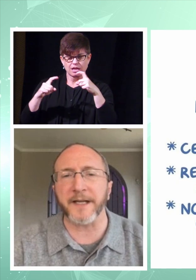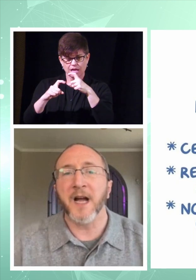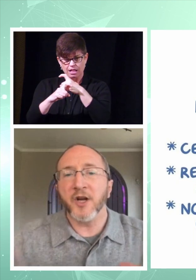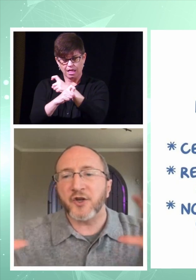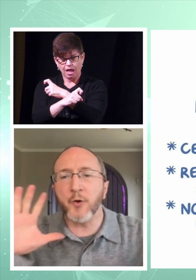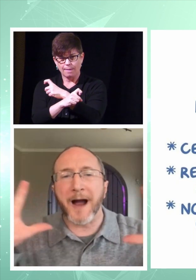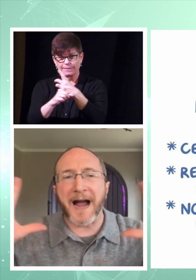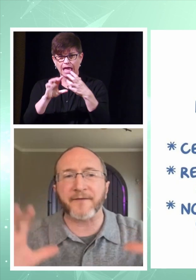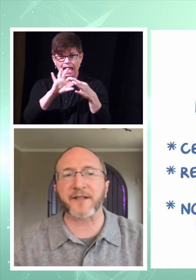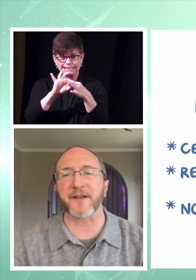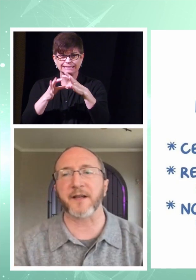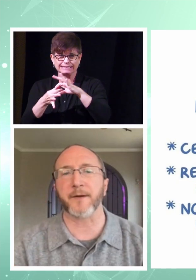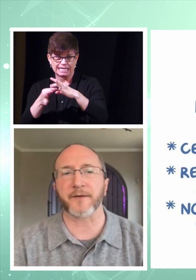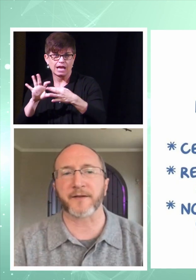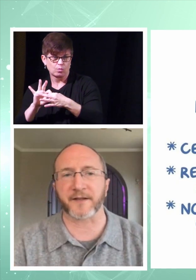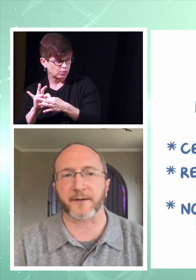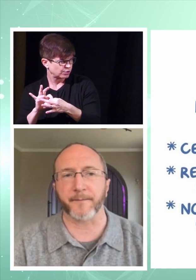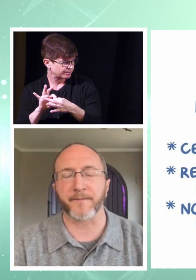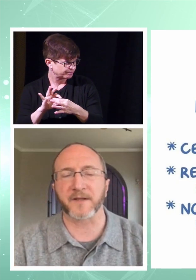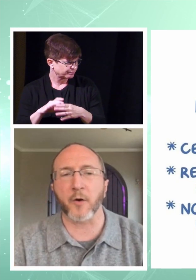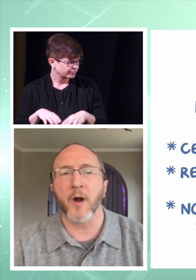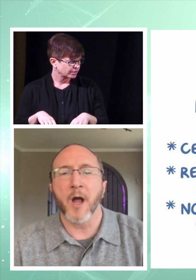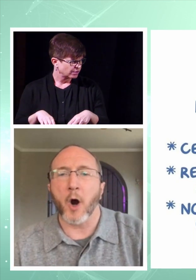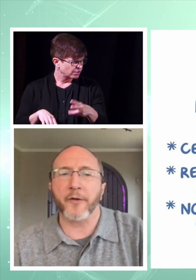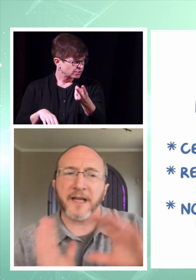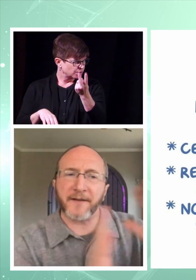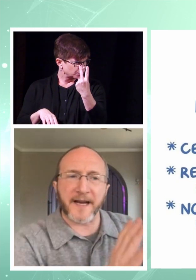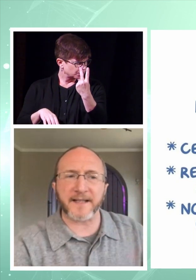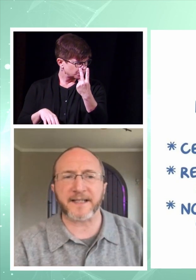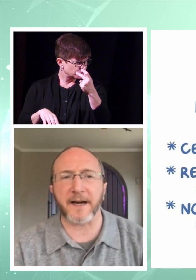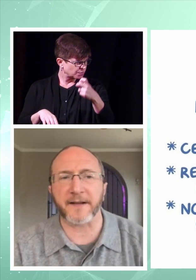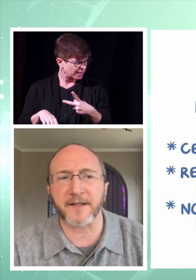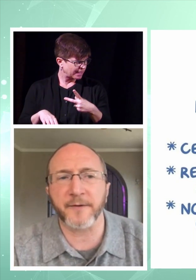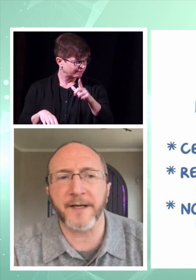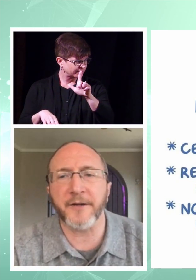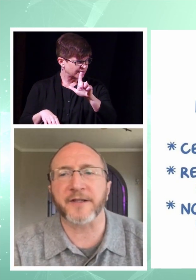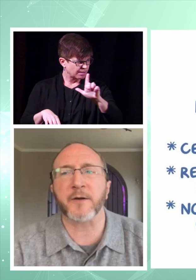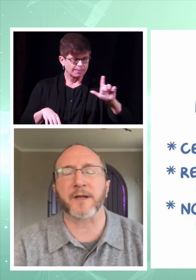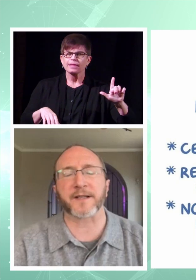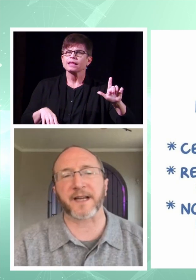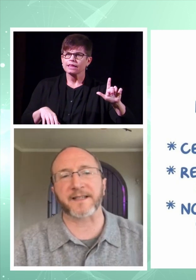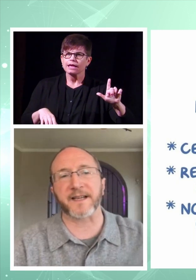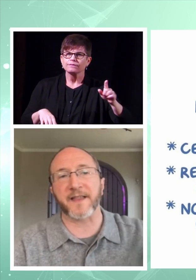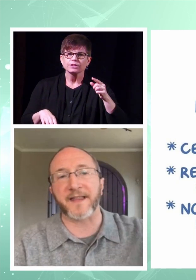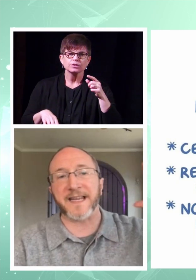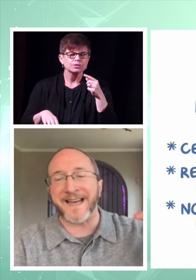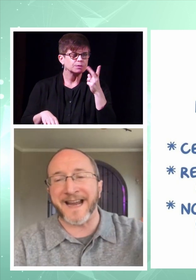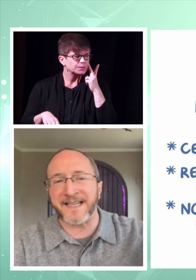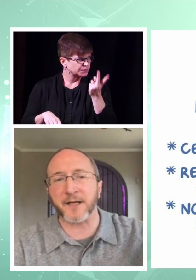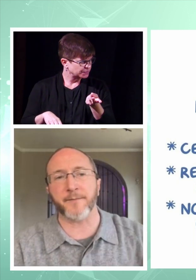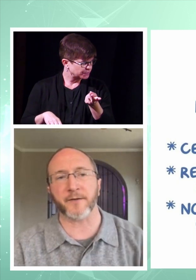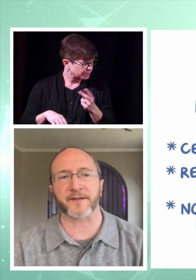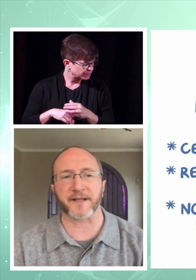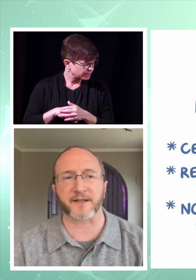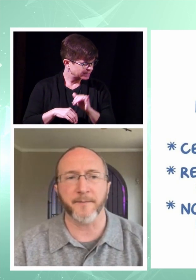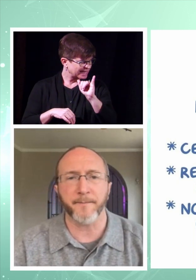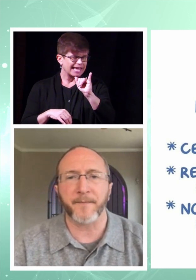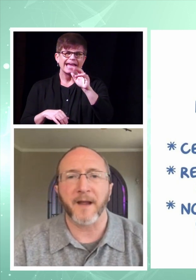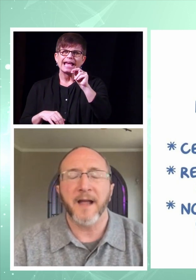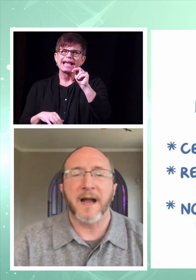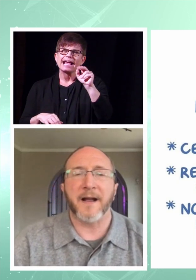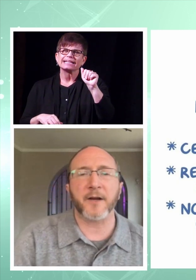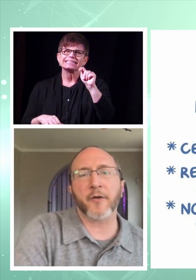There's really two halves to the immune system. So on the left-hand side of the screen, you see where it says the innate immune